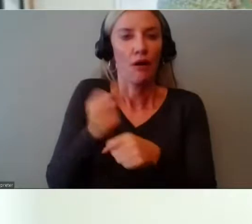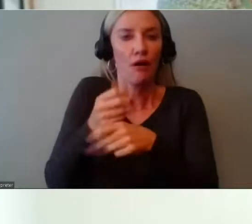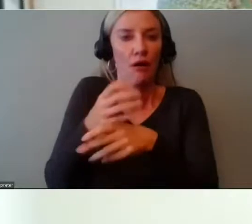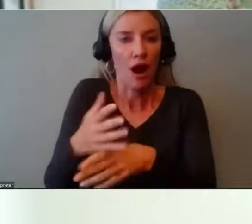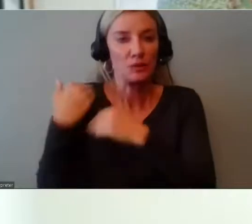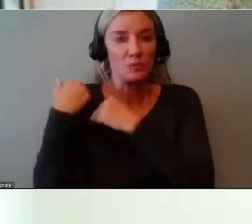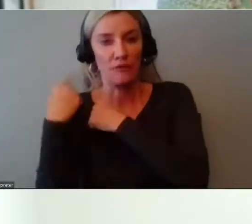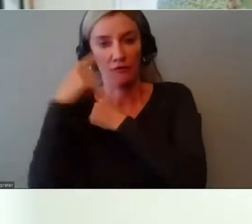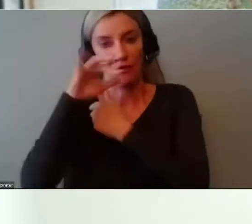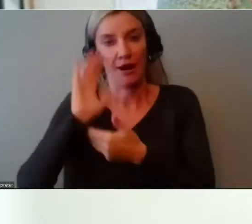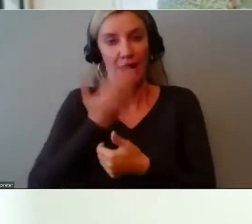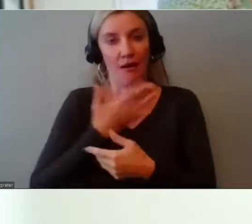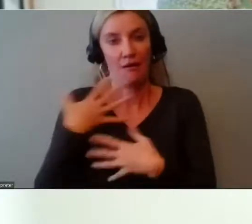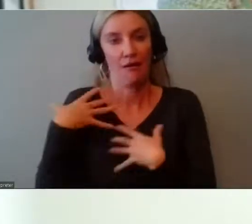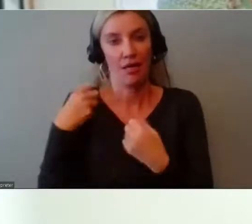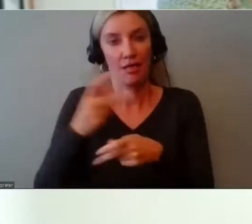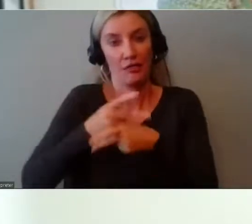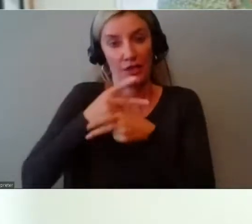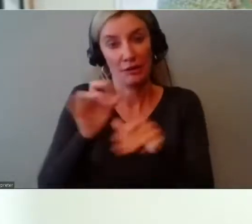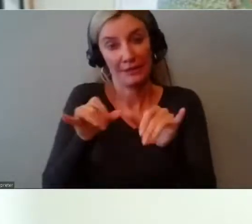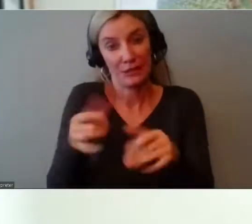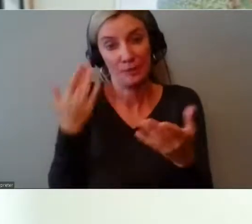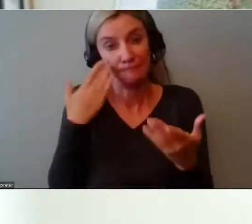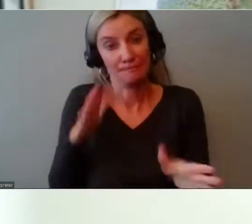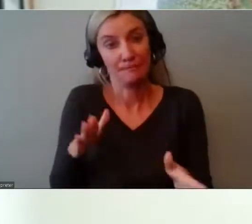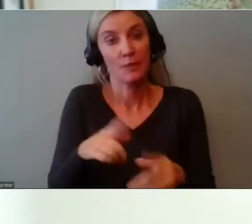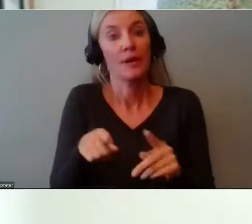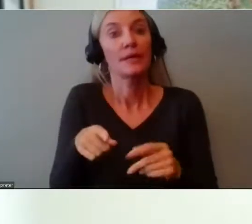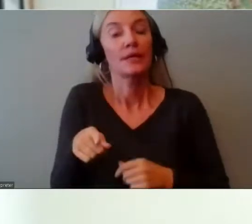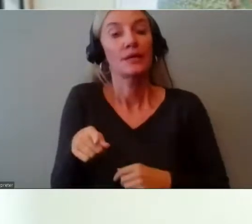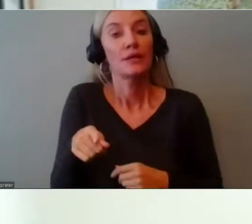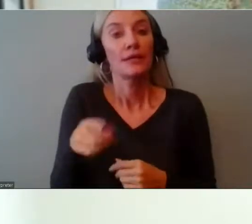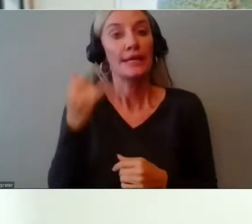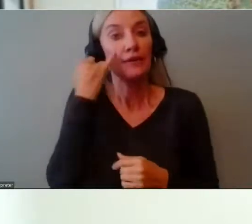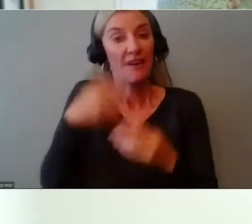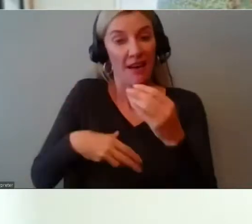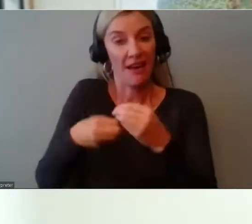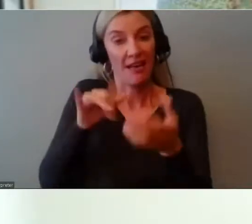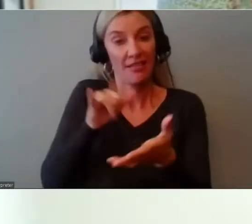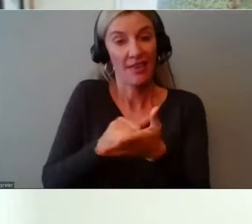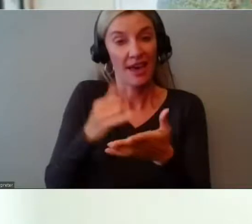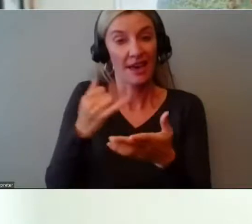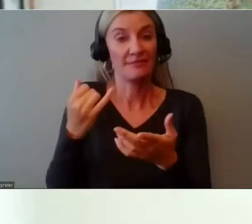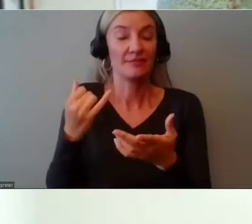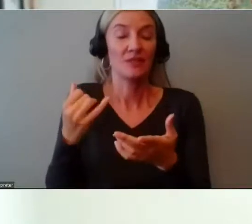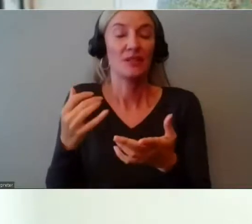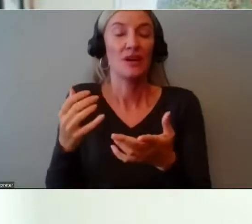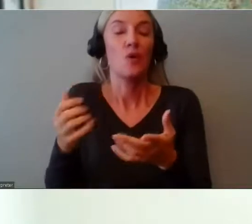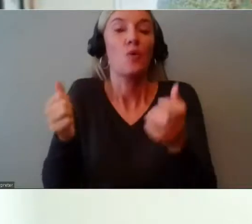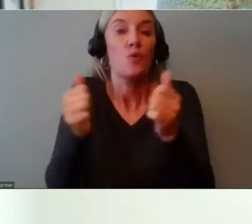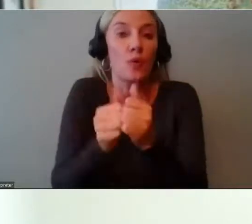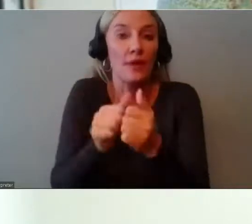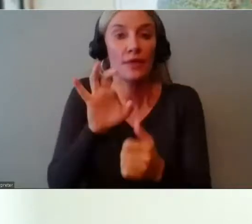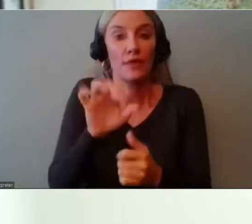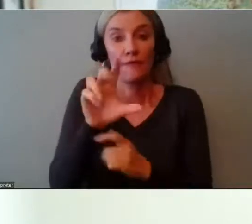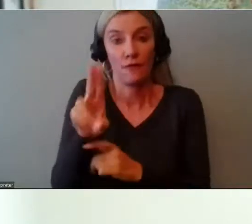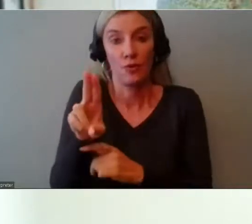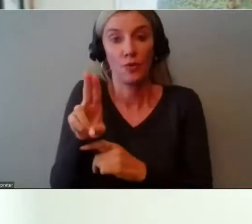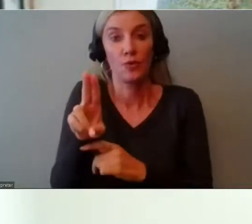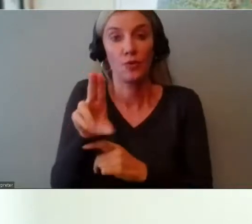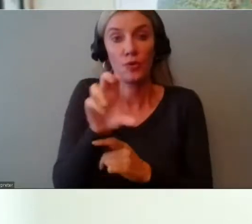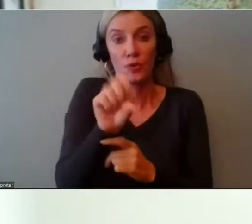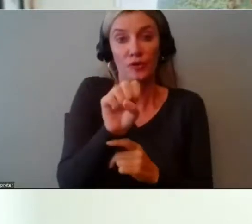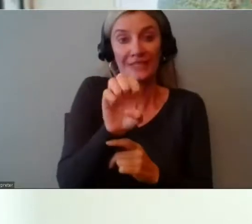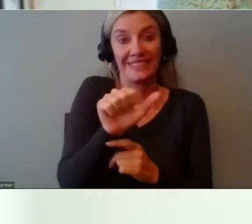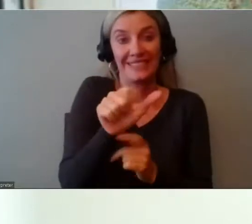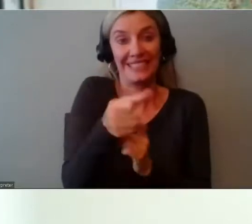healthcare system. But if you add that to the flu season, it could really